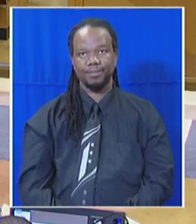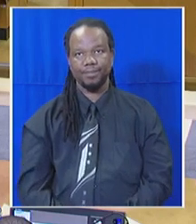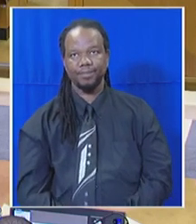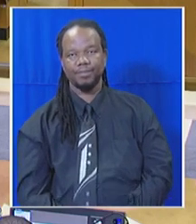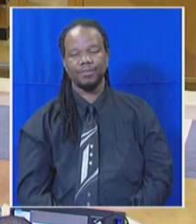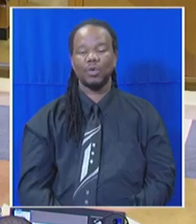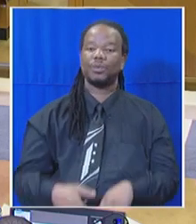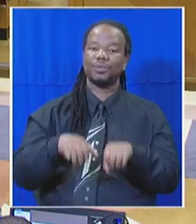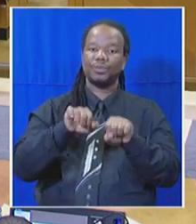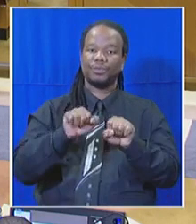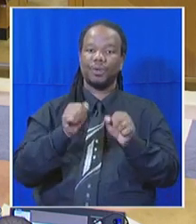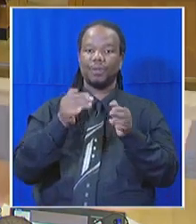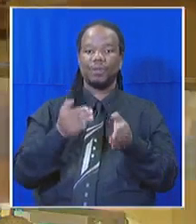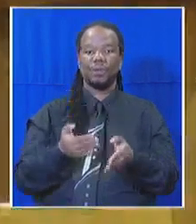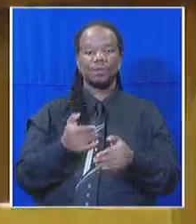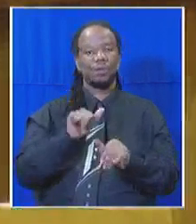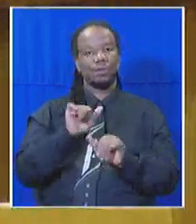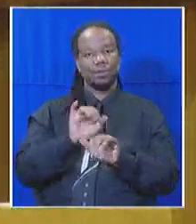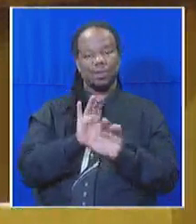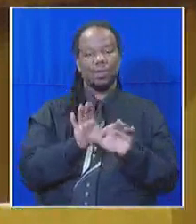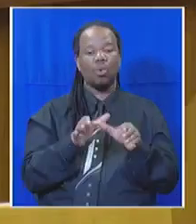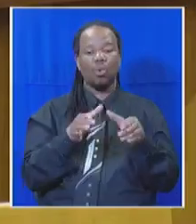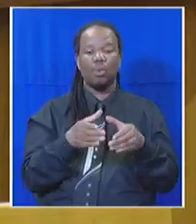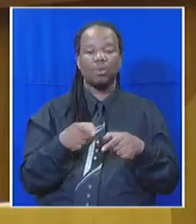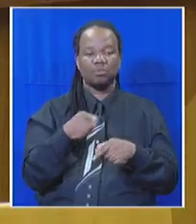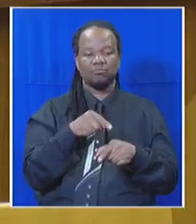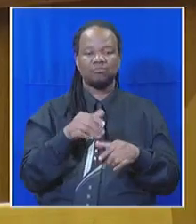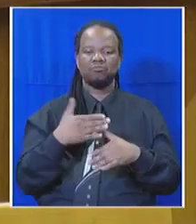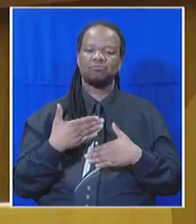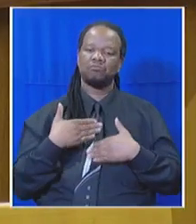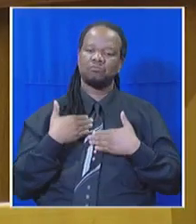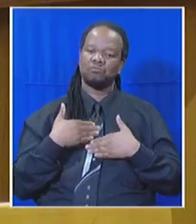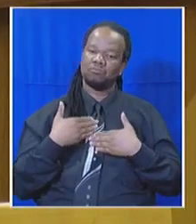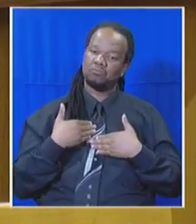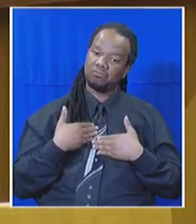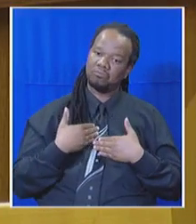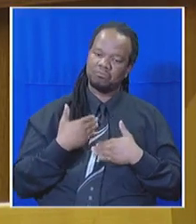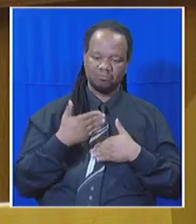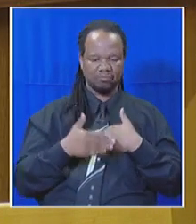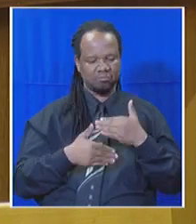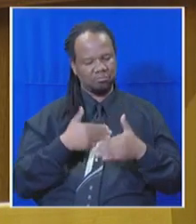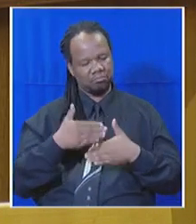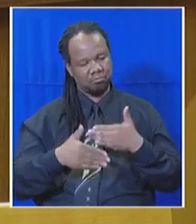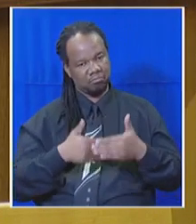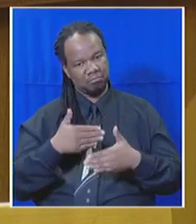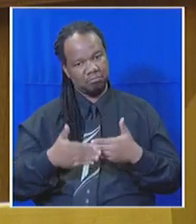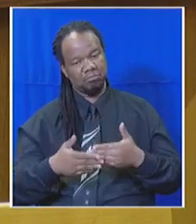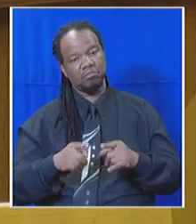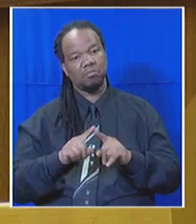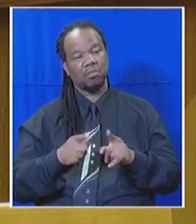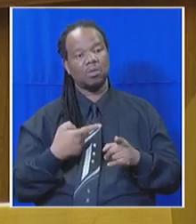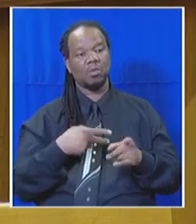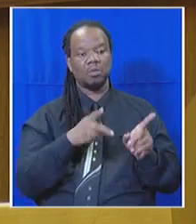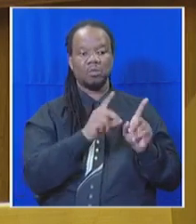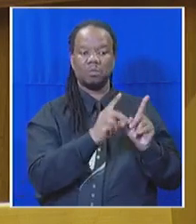House Chairperson, the committee is happy with the progress being made by the ministry